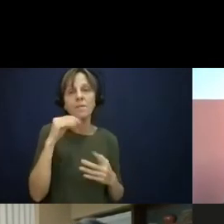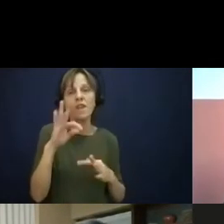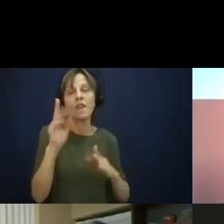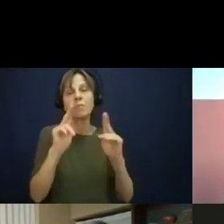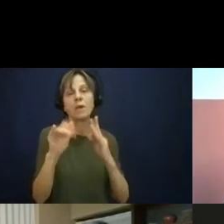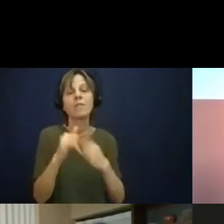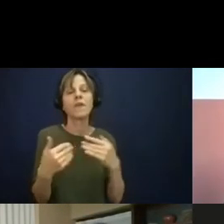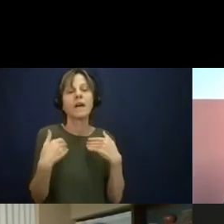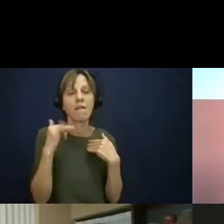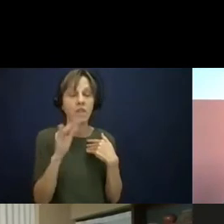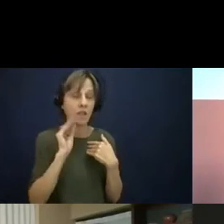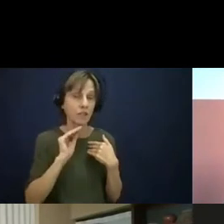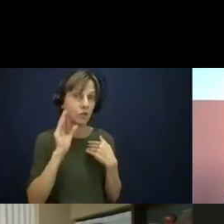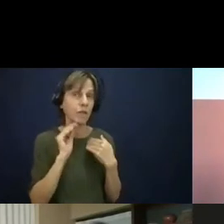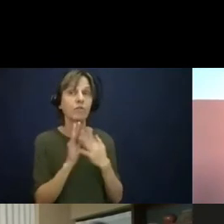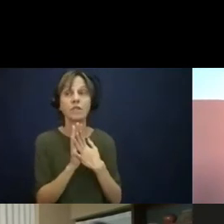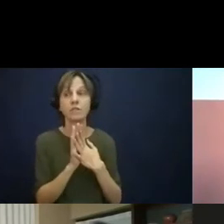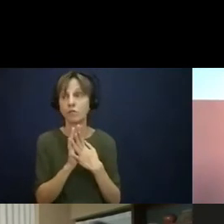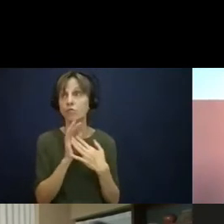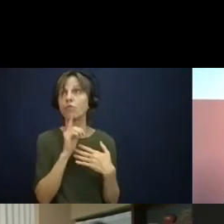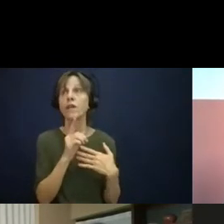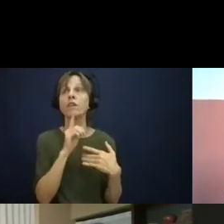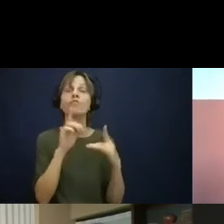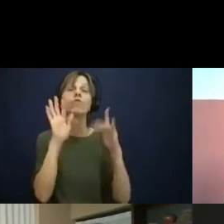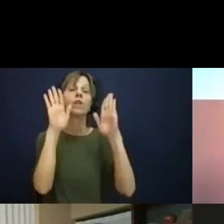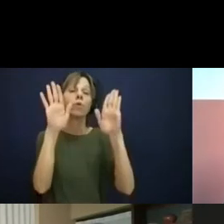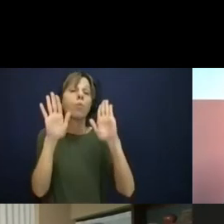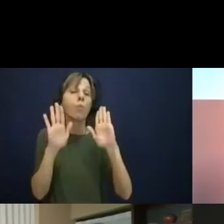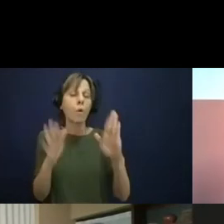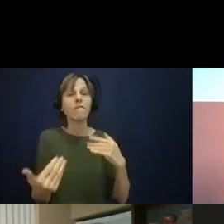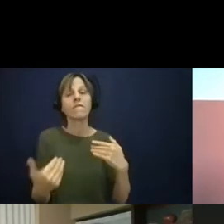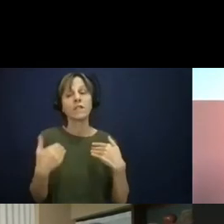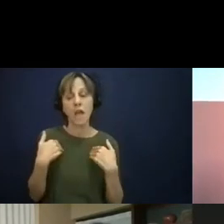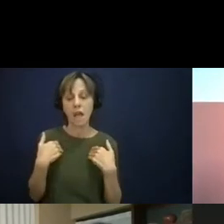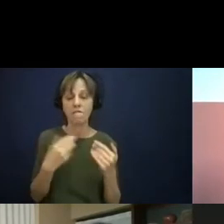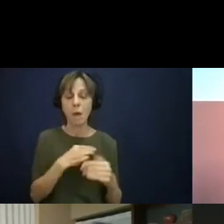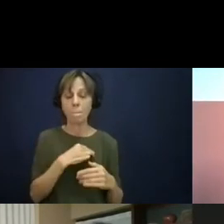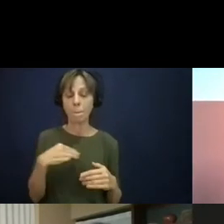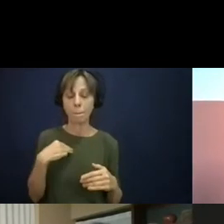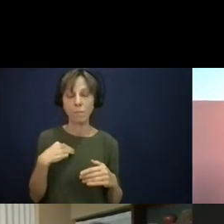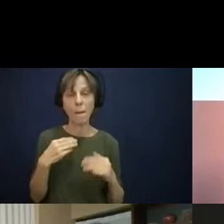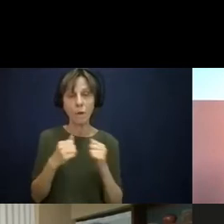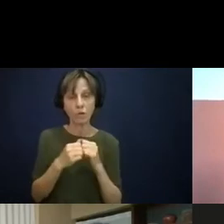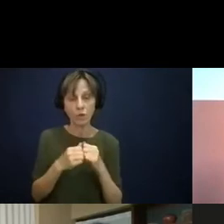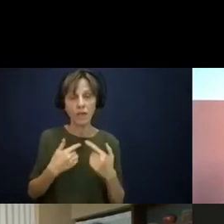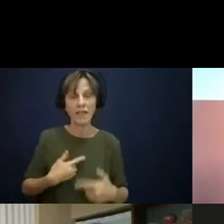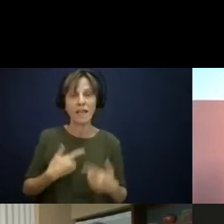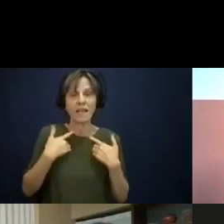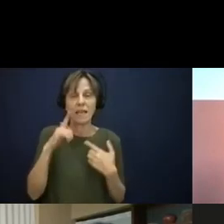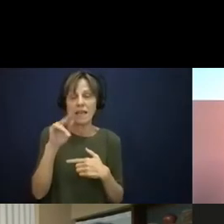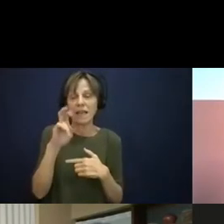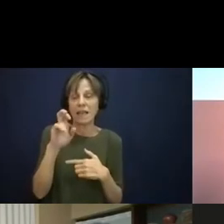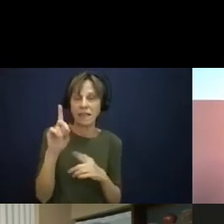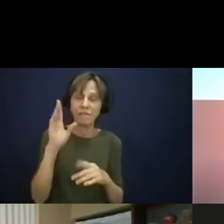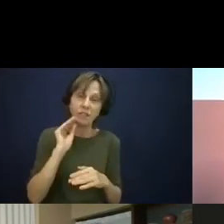experience. It's been really, really wonderful to have members with lived experience on